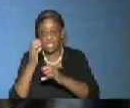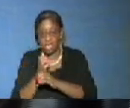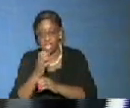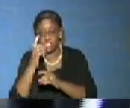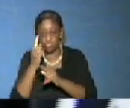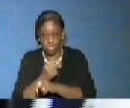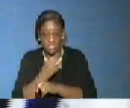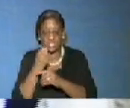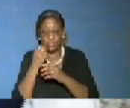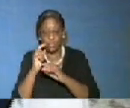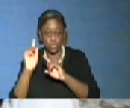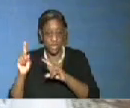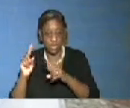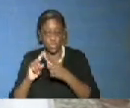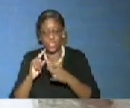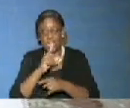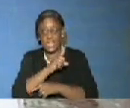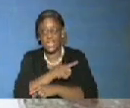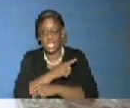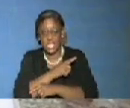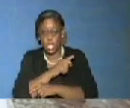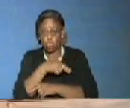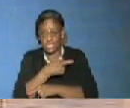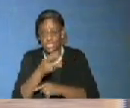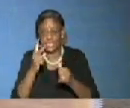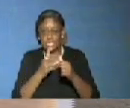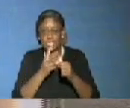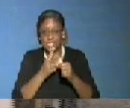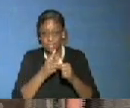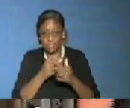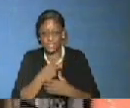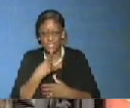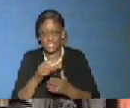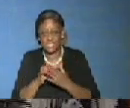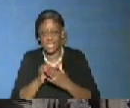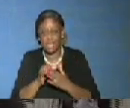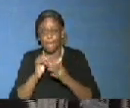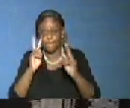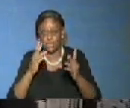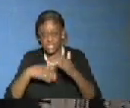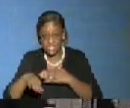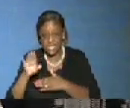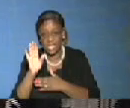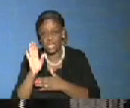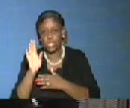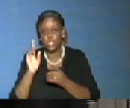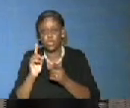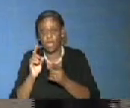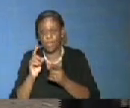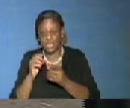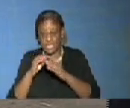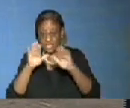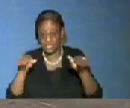is since we've been there with the Lady Roslyn II. The difference is somebody sent a pallet. It goes strictly in the container,